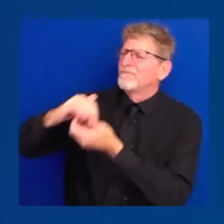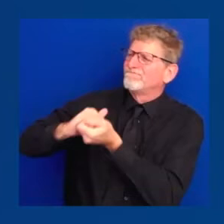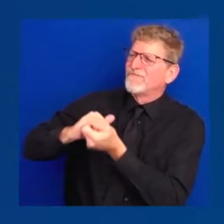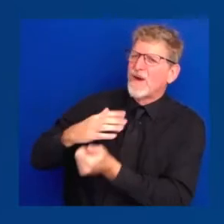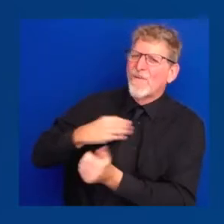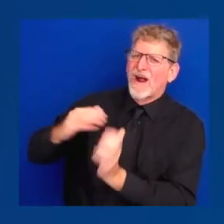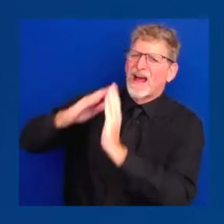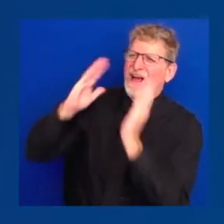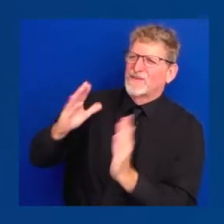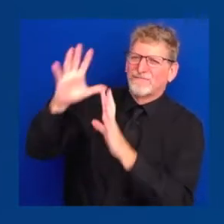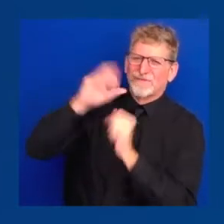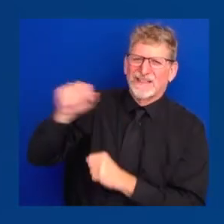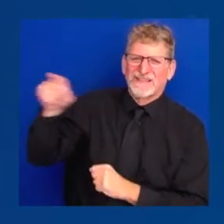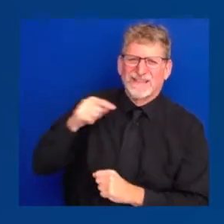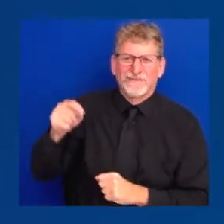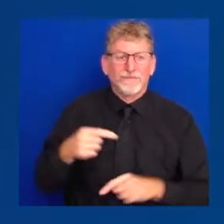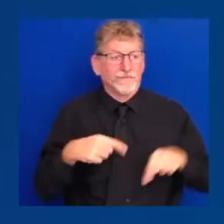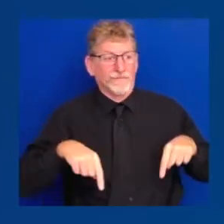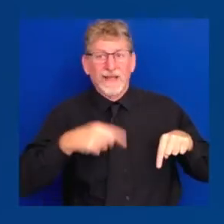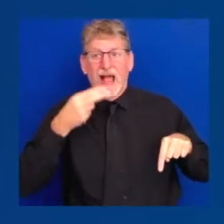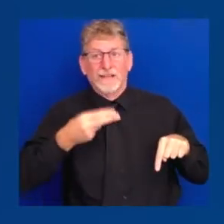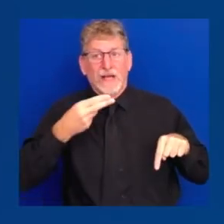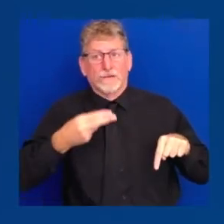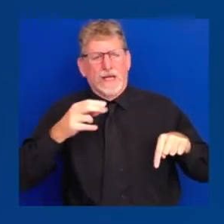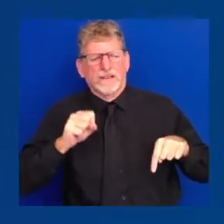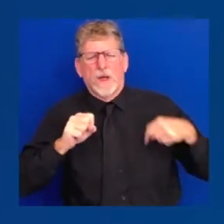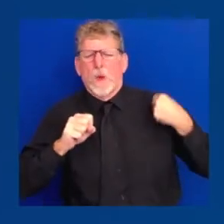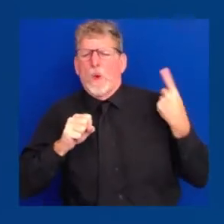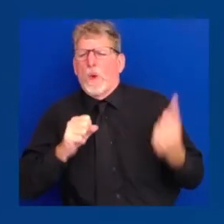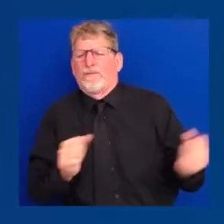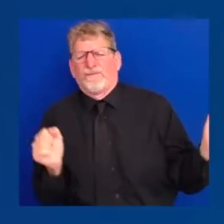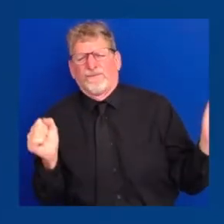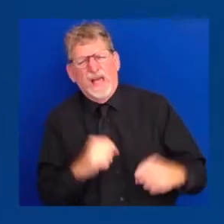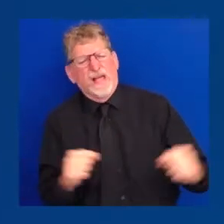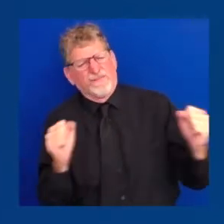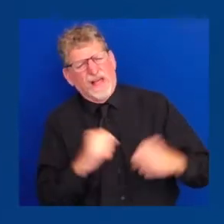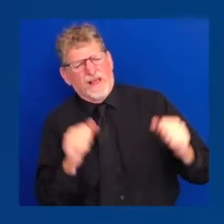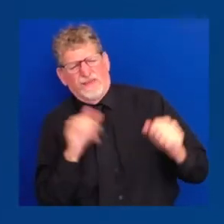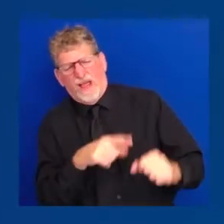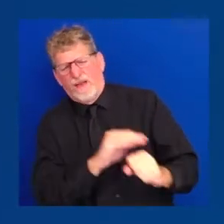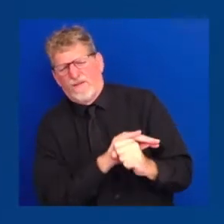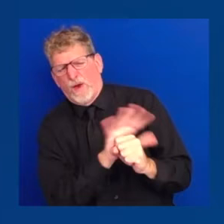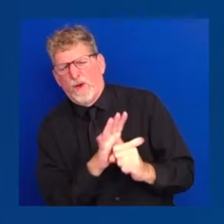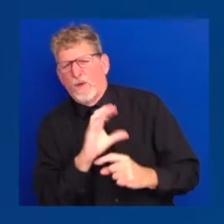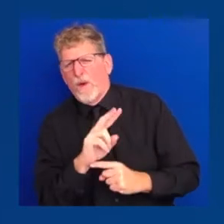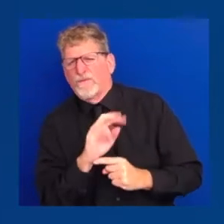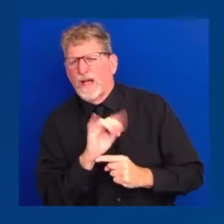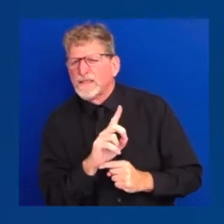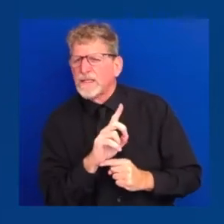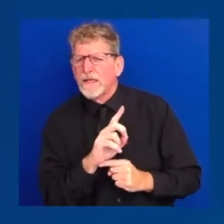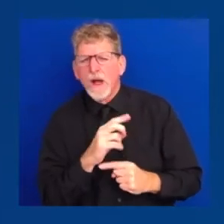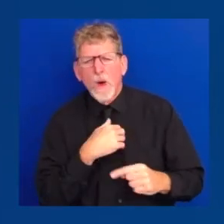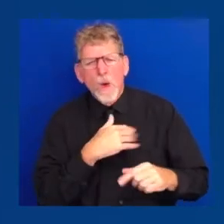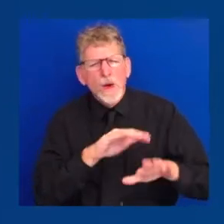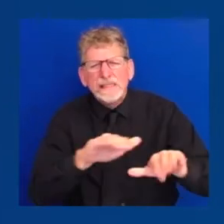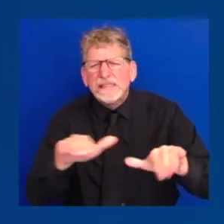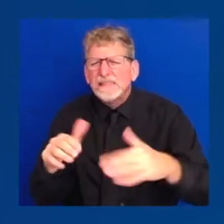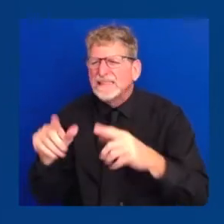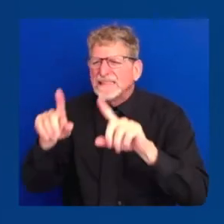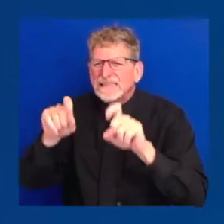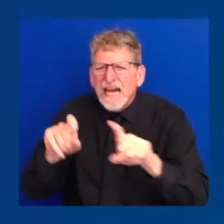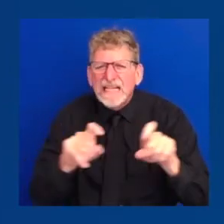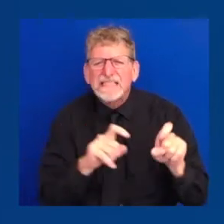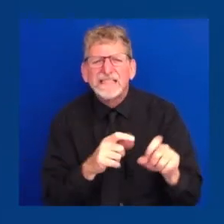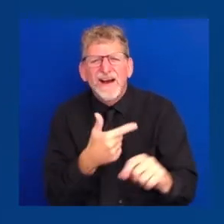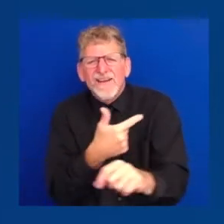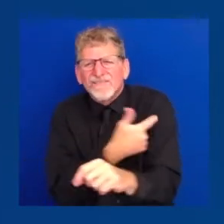virus. We've authorized, procured, and distributed our national supply of tests, vaccines, and treatments to every corner of the country.